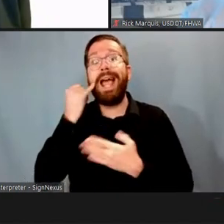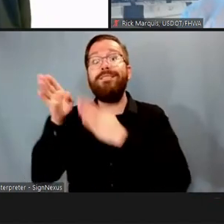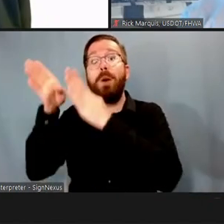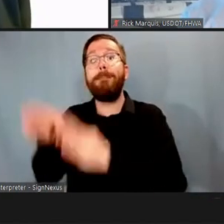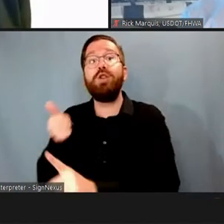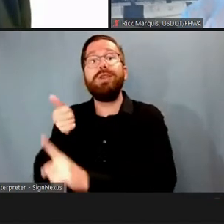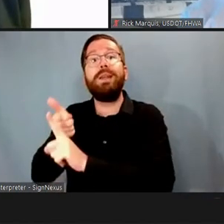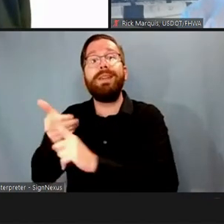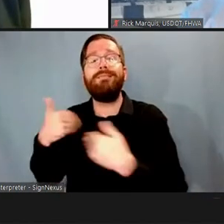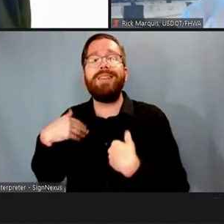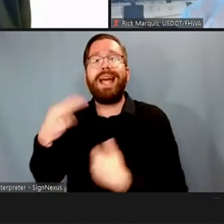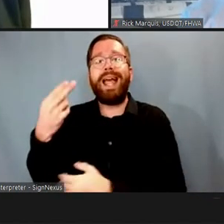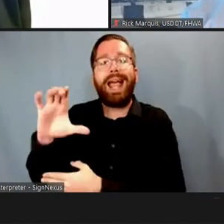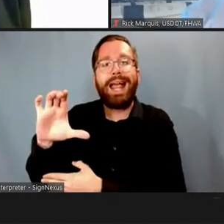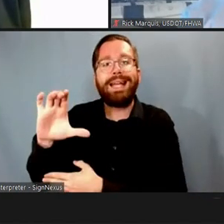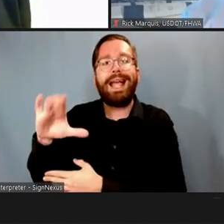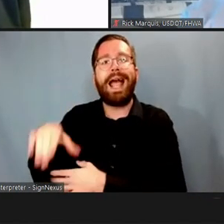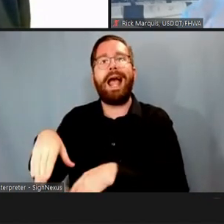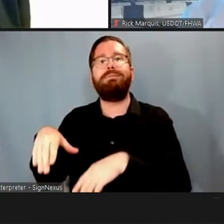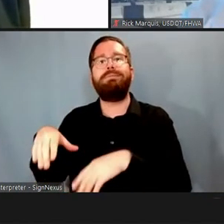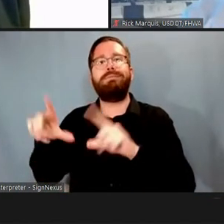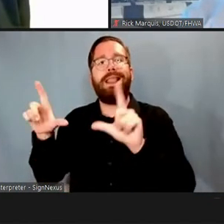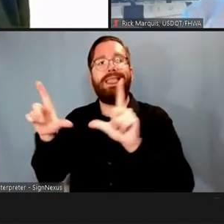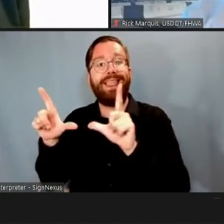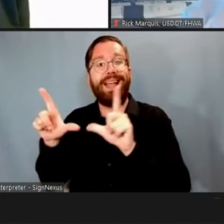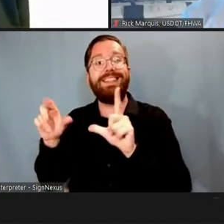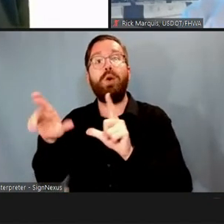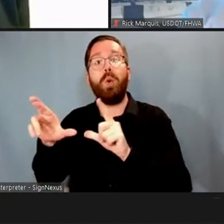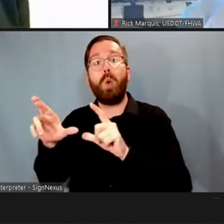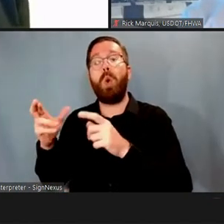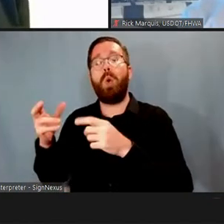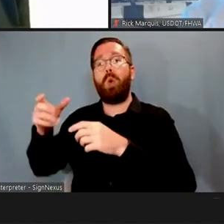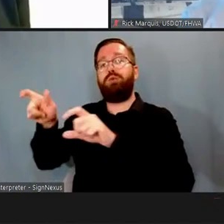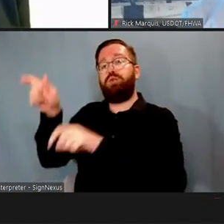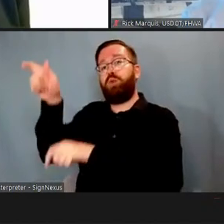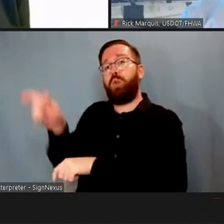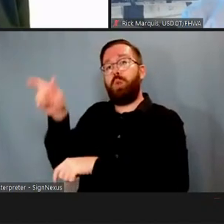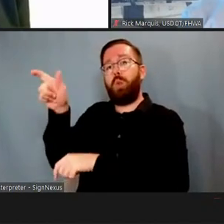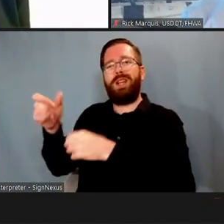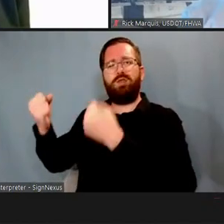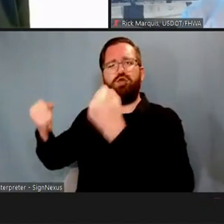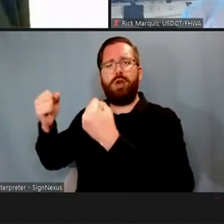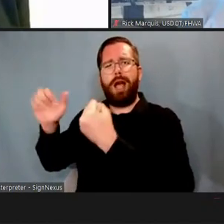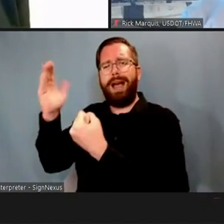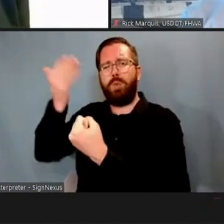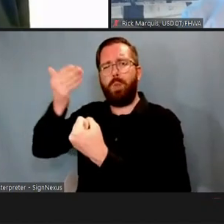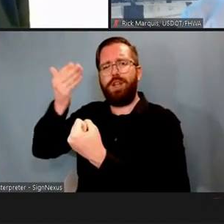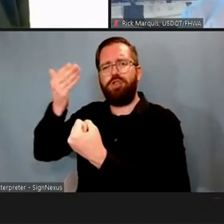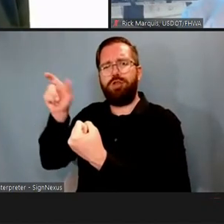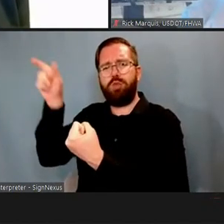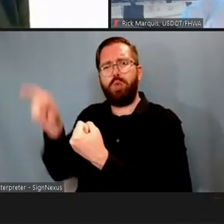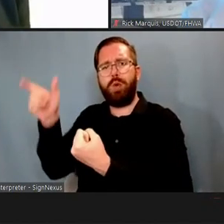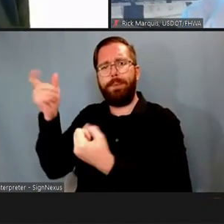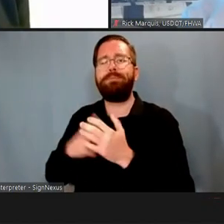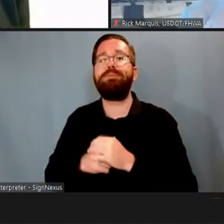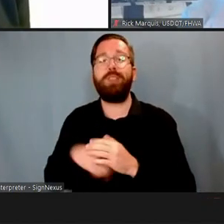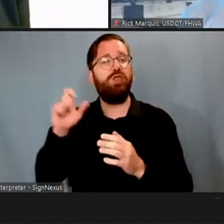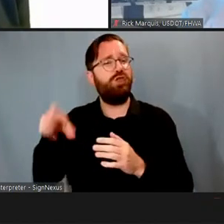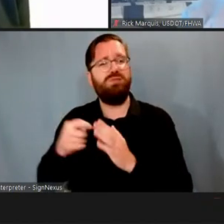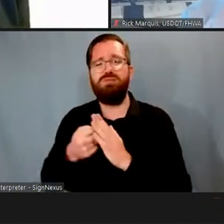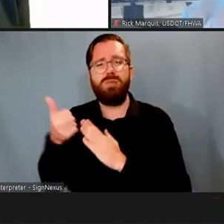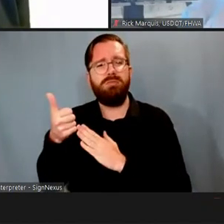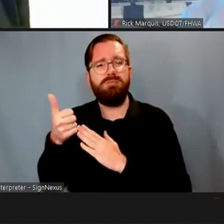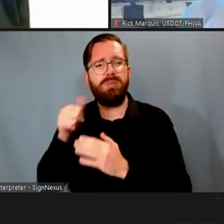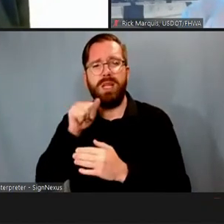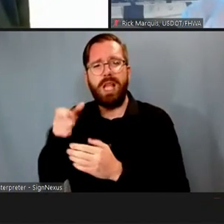city handicap placard that wasn't even shown in any of your scenarios number two congestion pricing totals should be